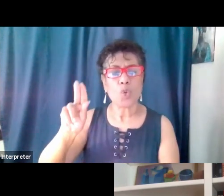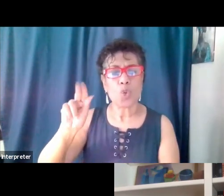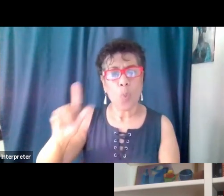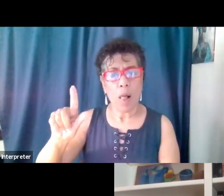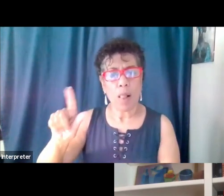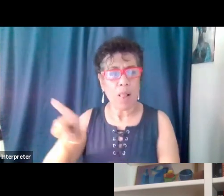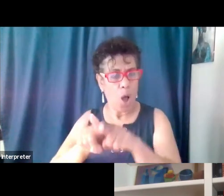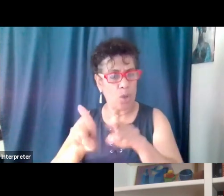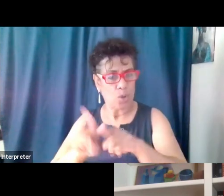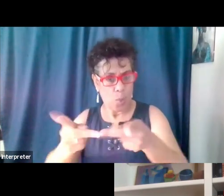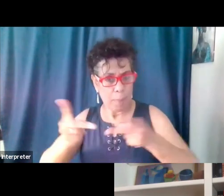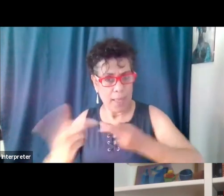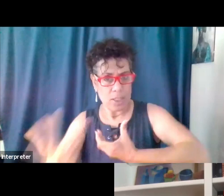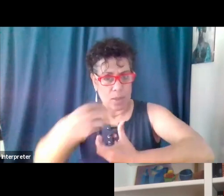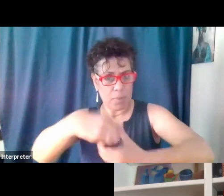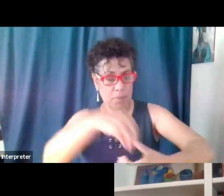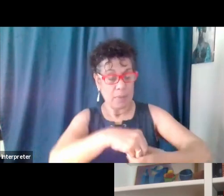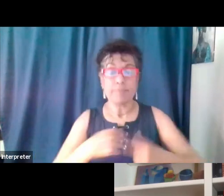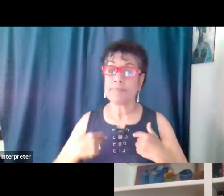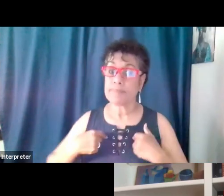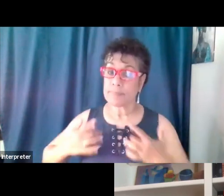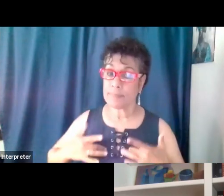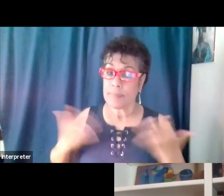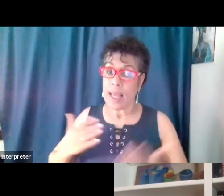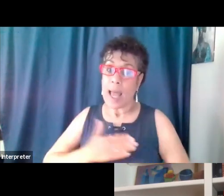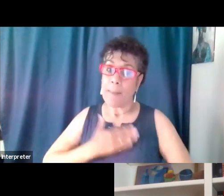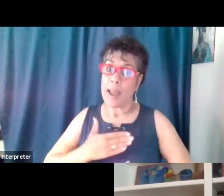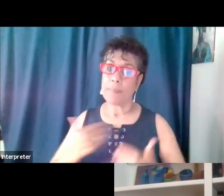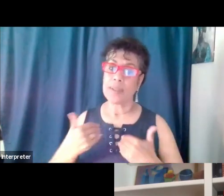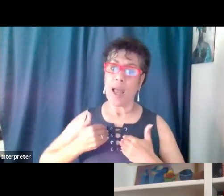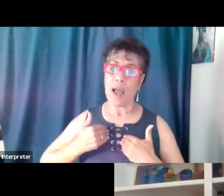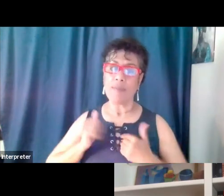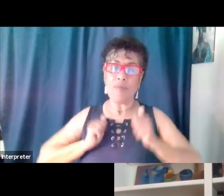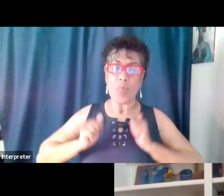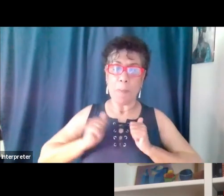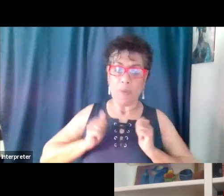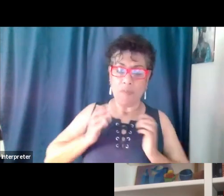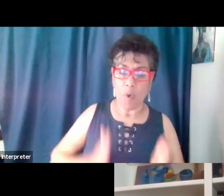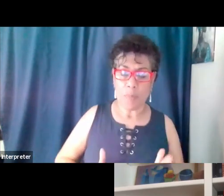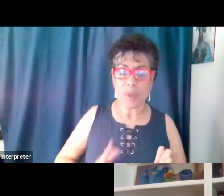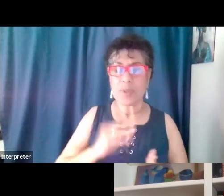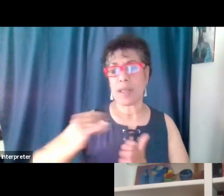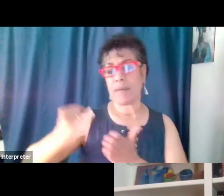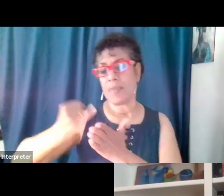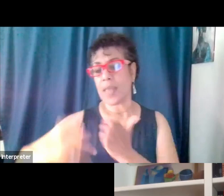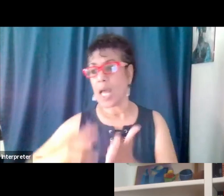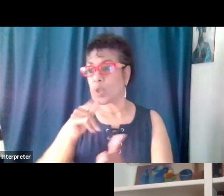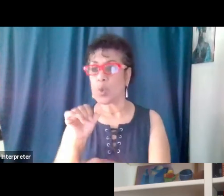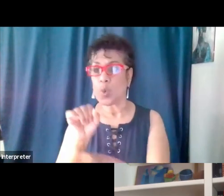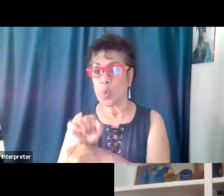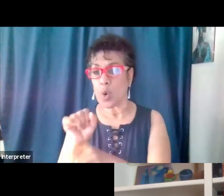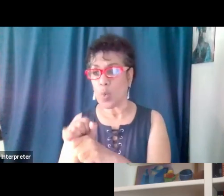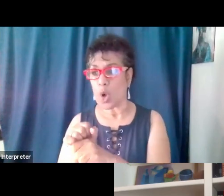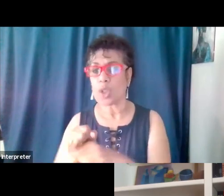I was really happy that we were able to bring in the performers and some of the artists whom I have a chance to work with to